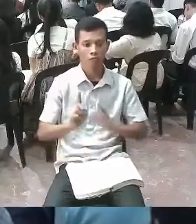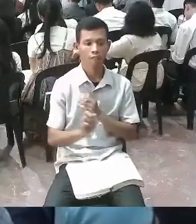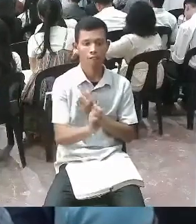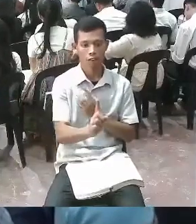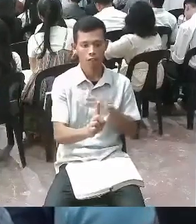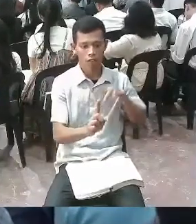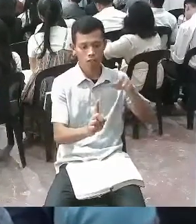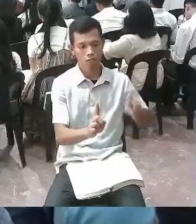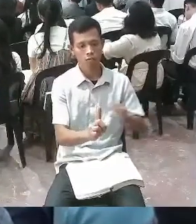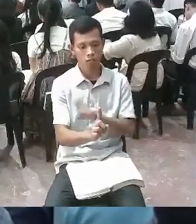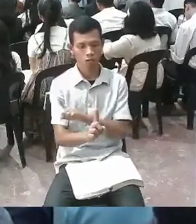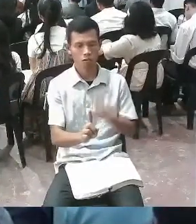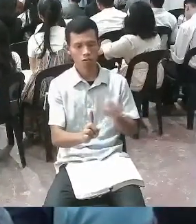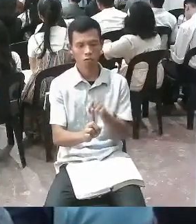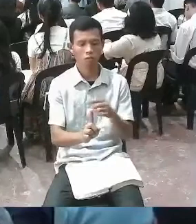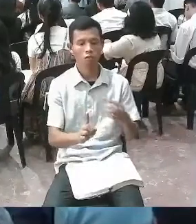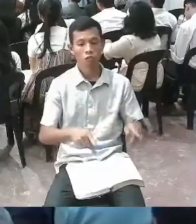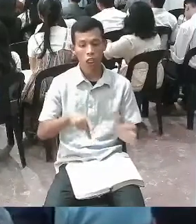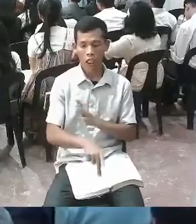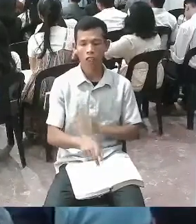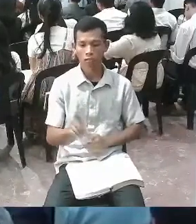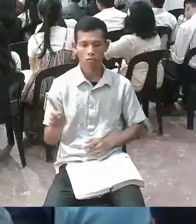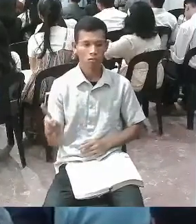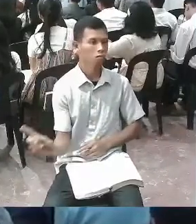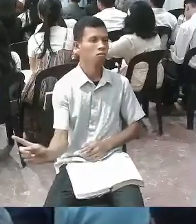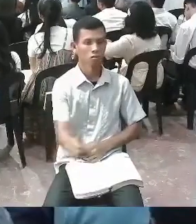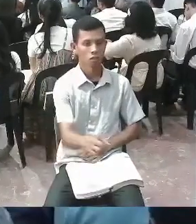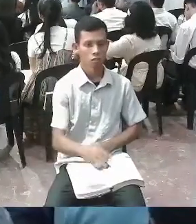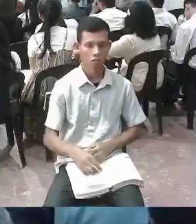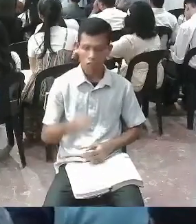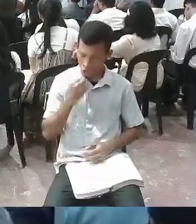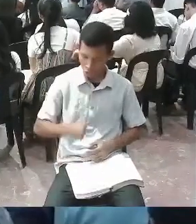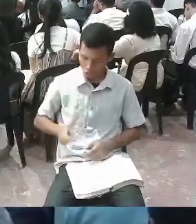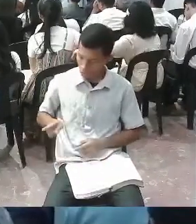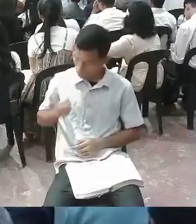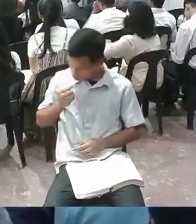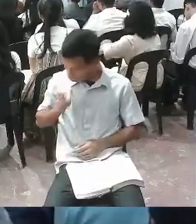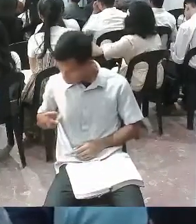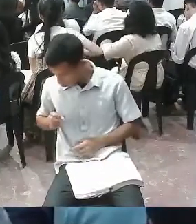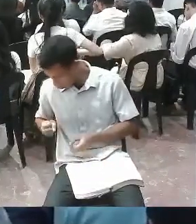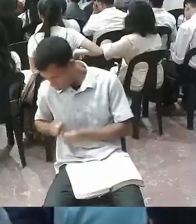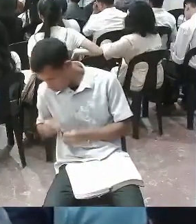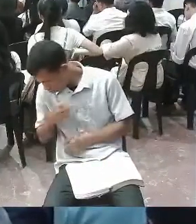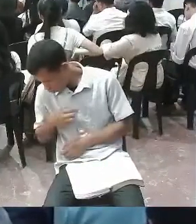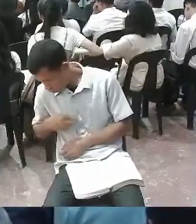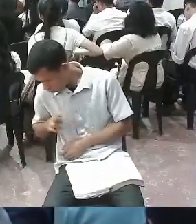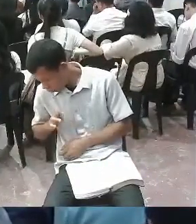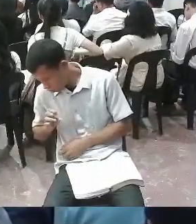make sure he gets killed. He didn't say that, but that's the deal, right?